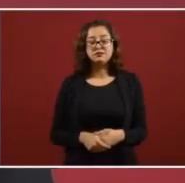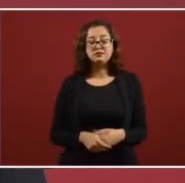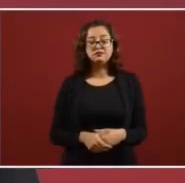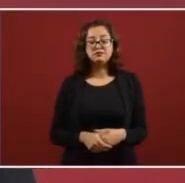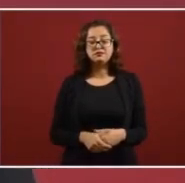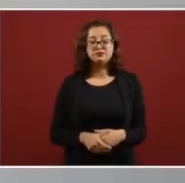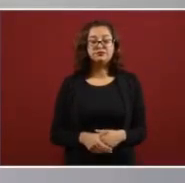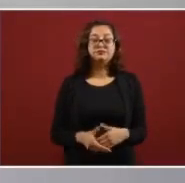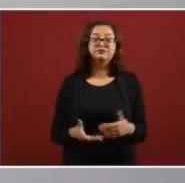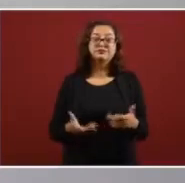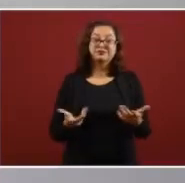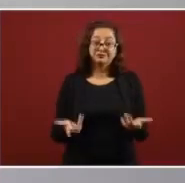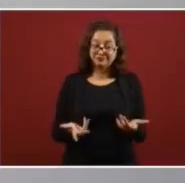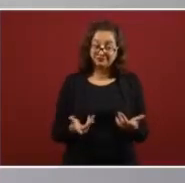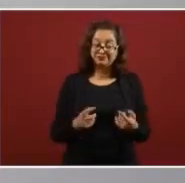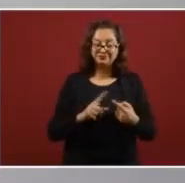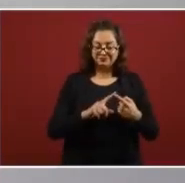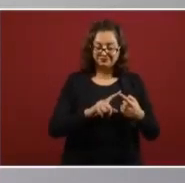En la colonia,